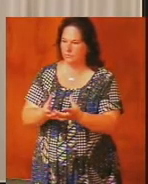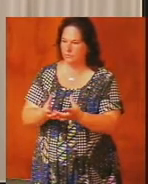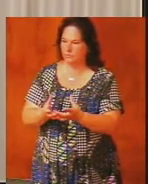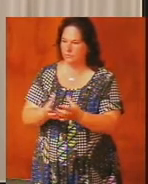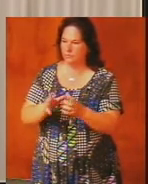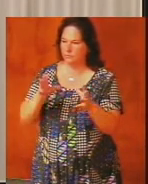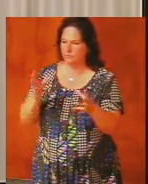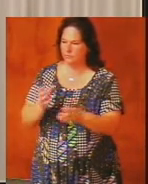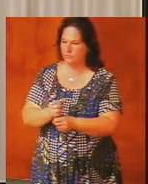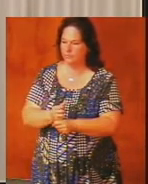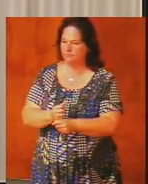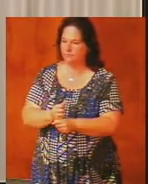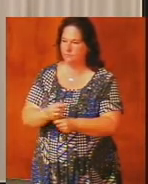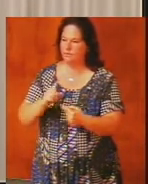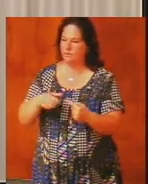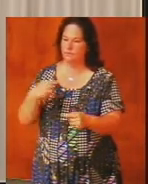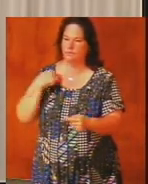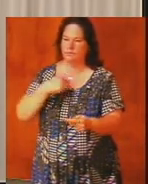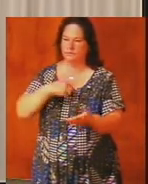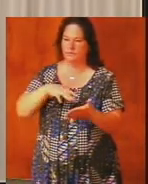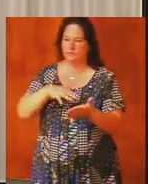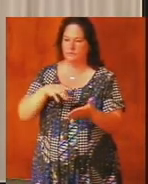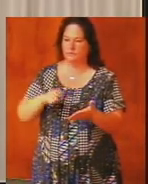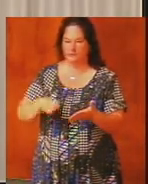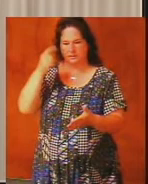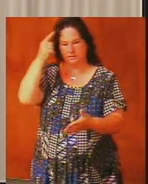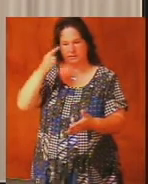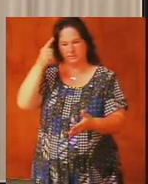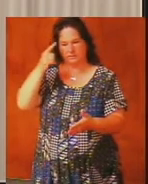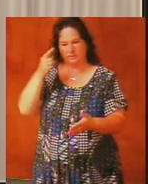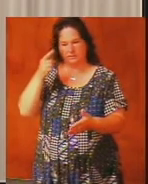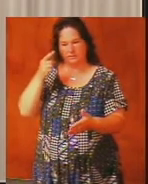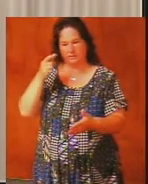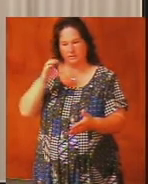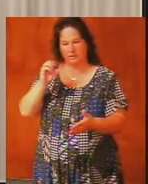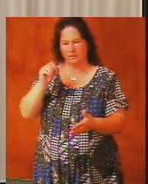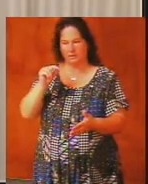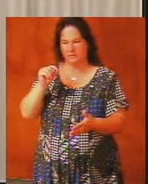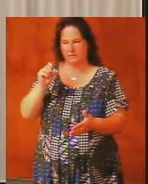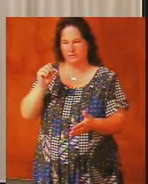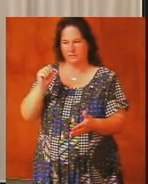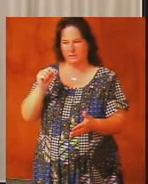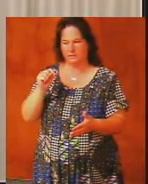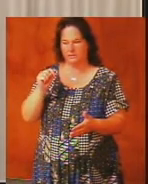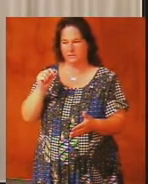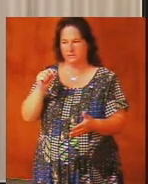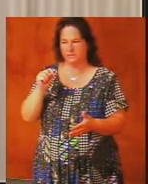So as we're studying, we need to be thinking about context.